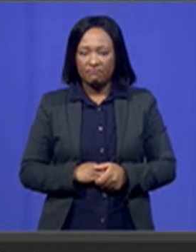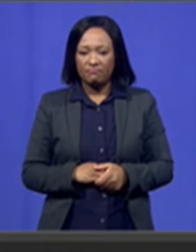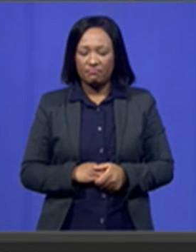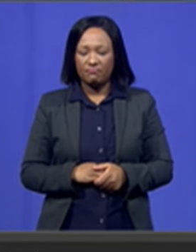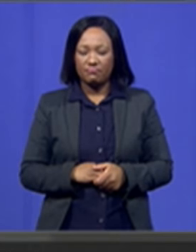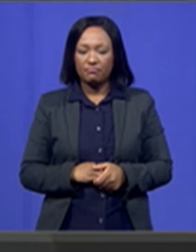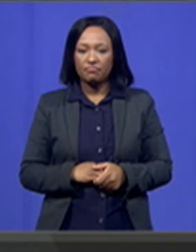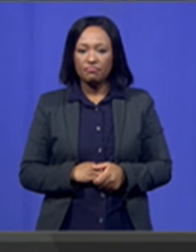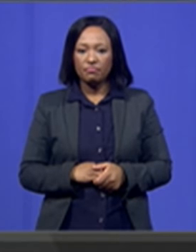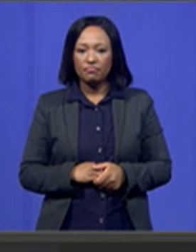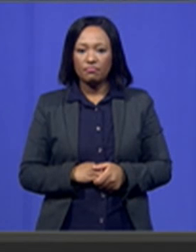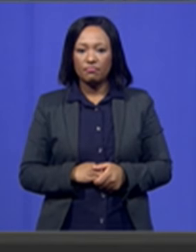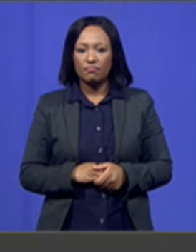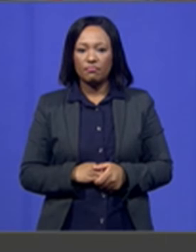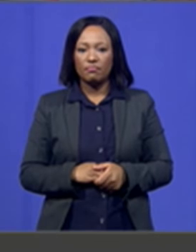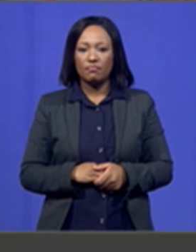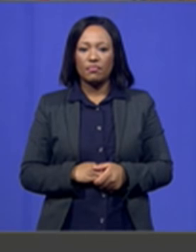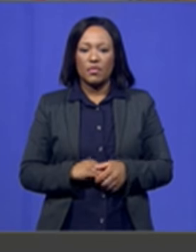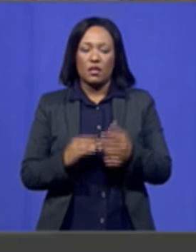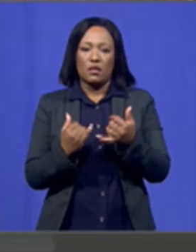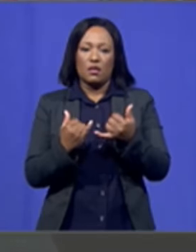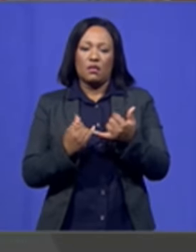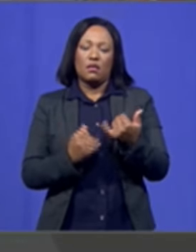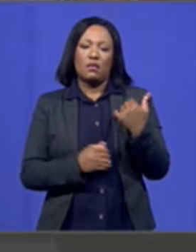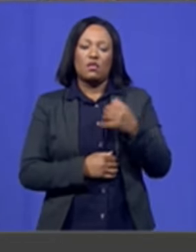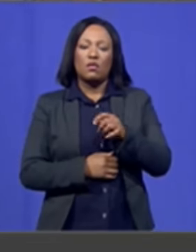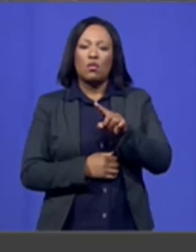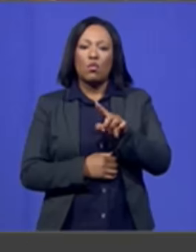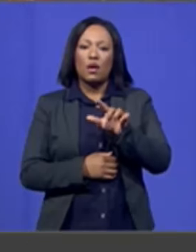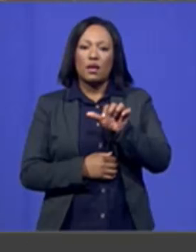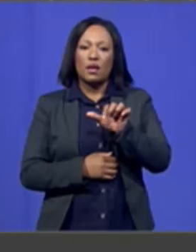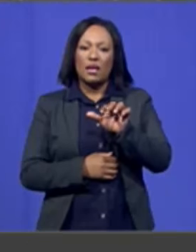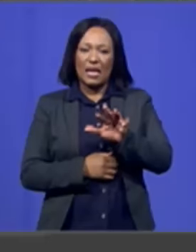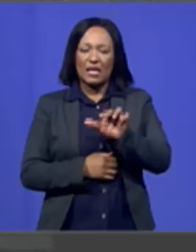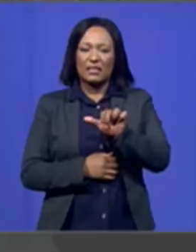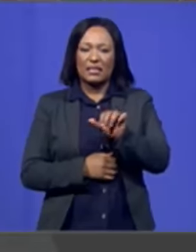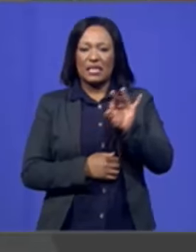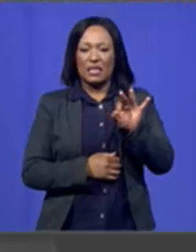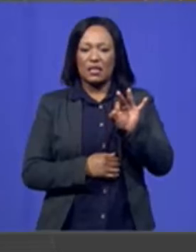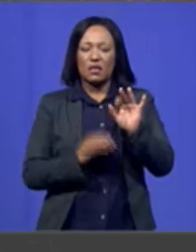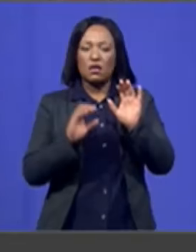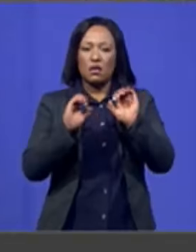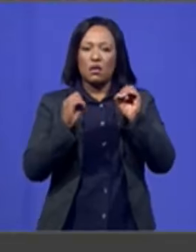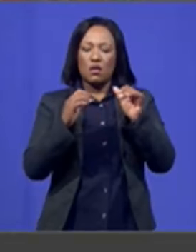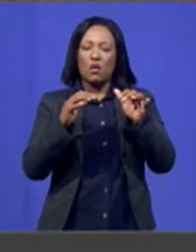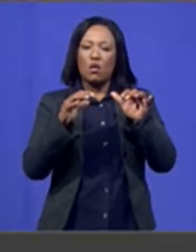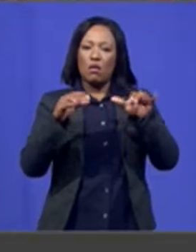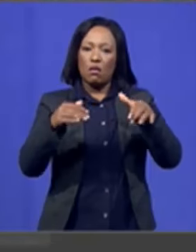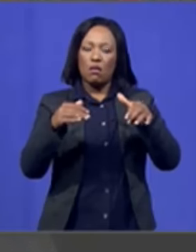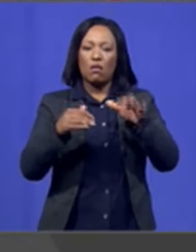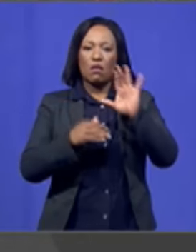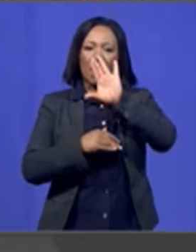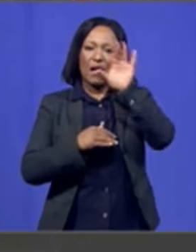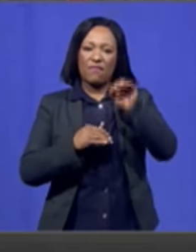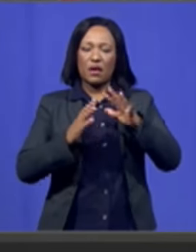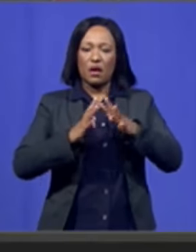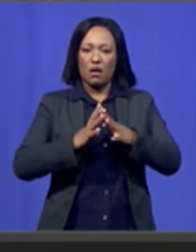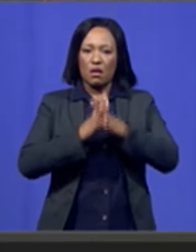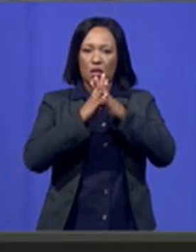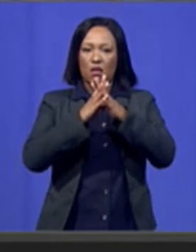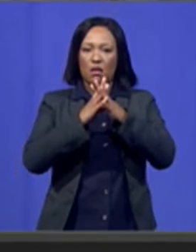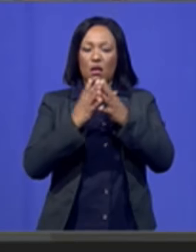Ka letsatsi leno ka ngwaga wa 1963 ke fa gone go tlhamiwa mokgatlo o itsegeng ka Organization of African Unity yo ga jana o itsegeng